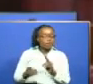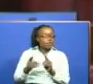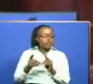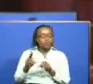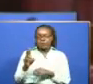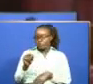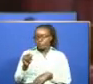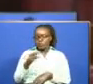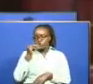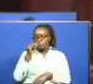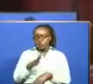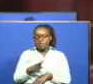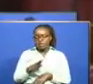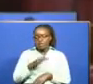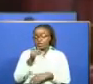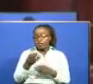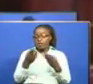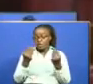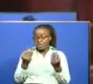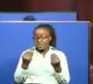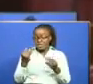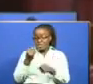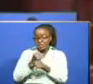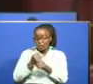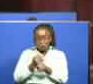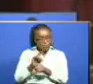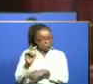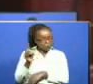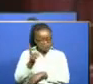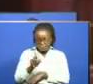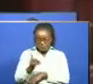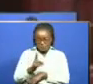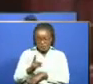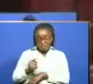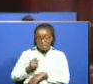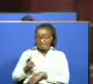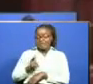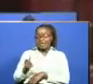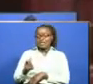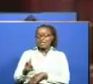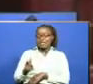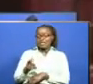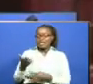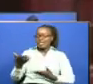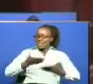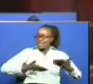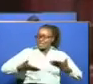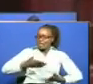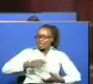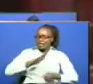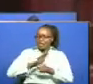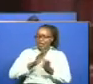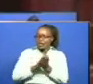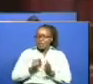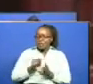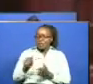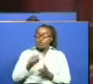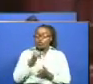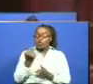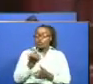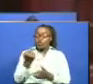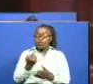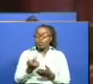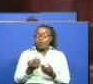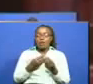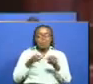Speaker, this is not an easy job. And I think Ann Nderitu, I've interacted a lot with her. Even apart from handling and managing